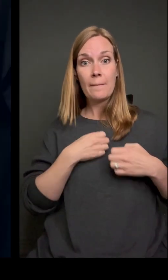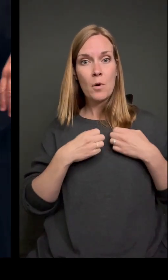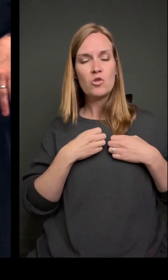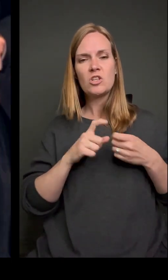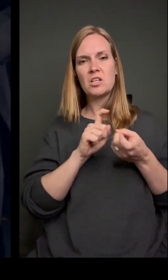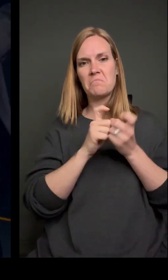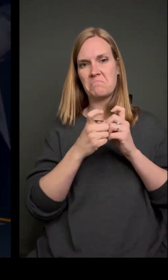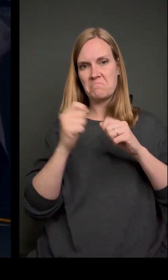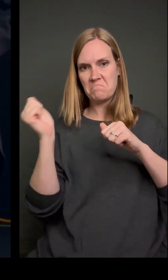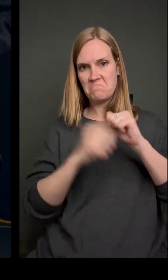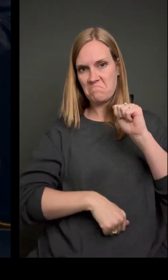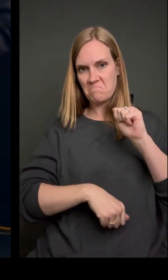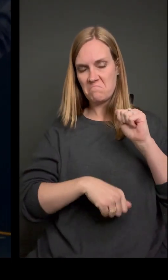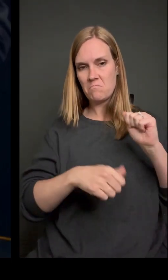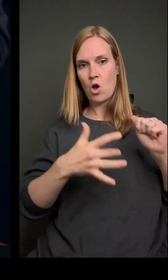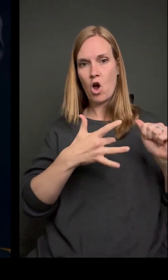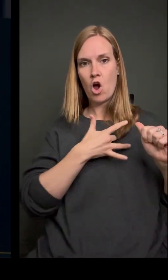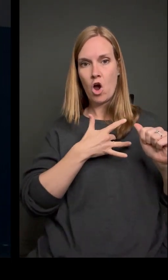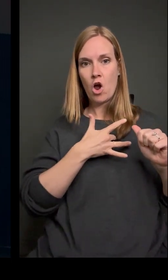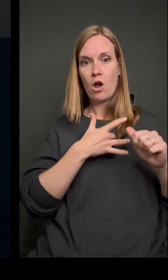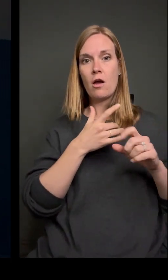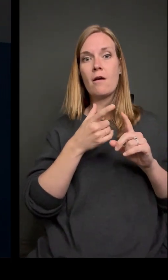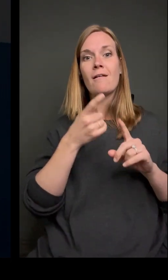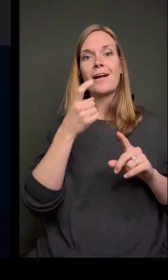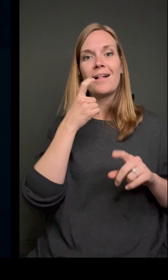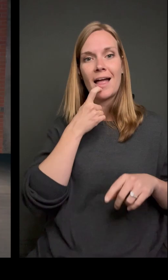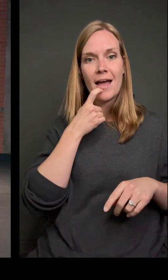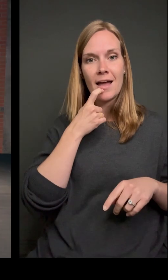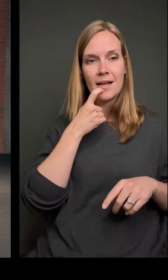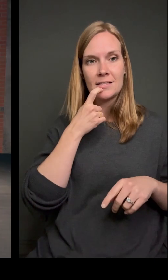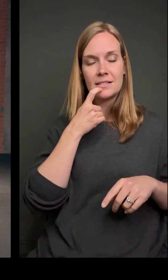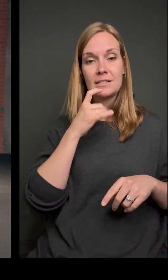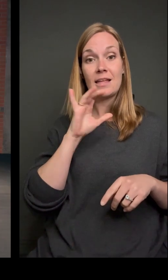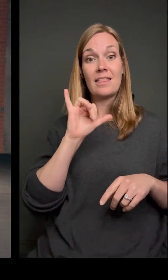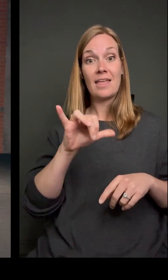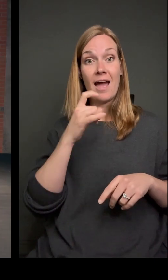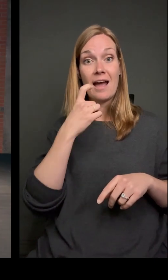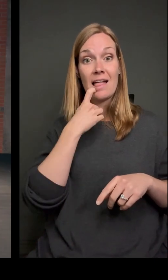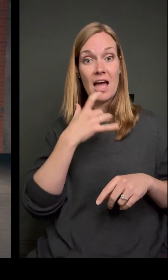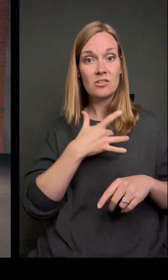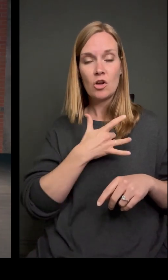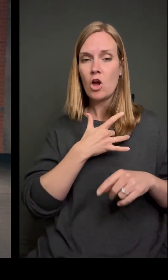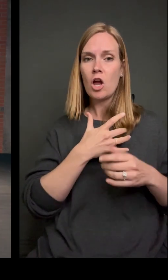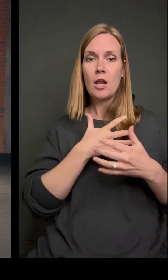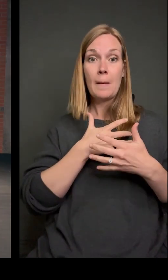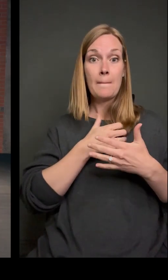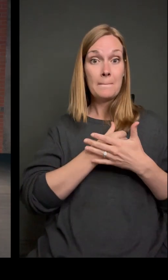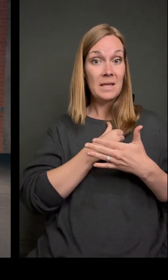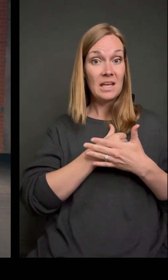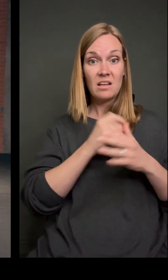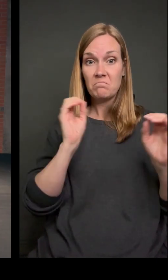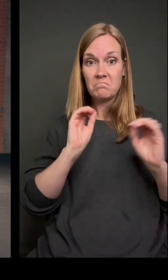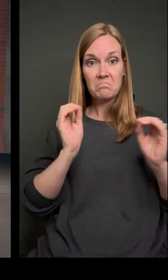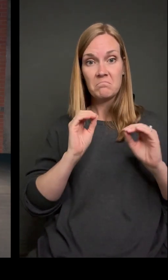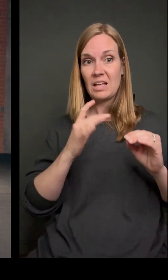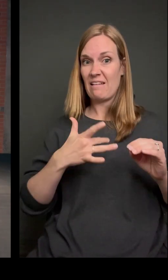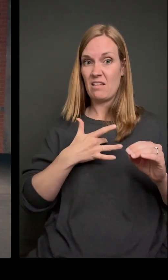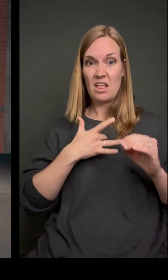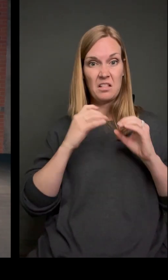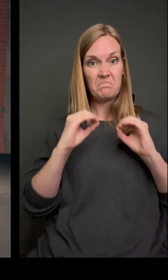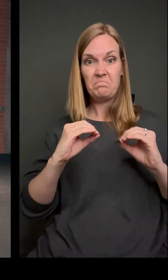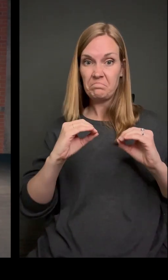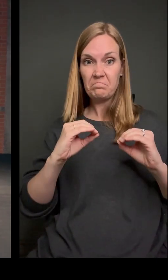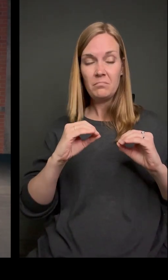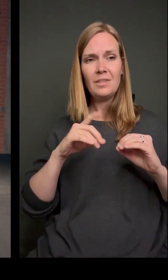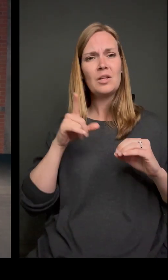into a heart of glass, a cold, hard heart that did not beat and could not feel. He began to travel